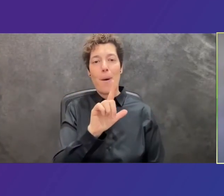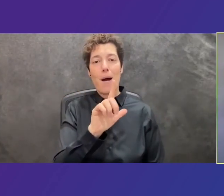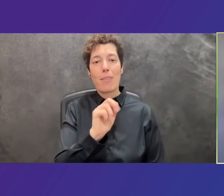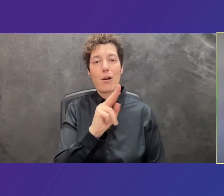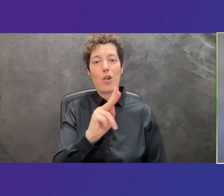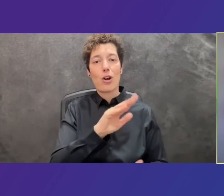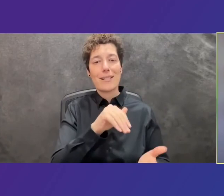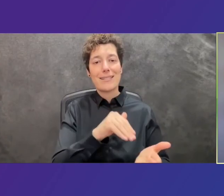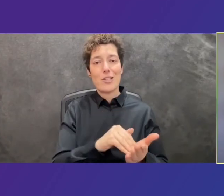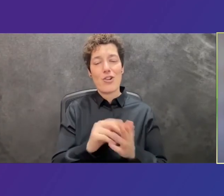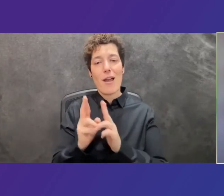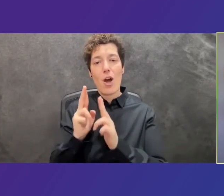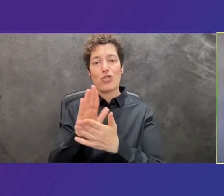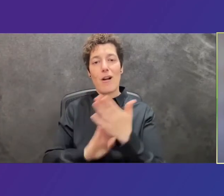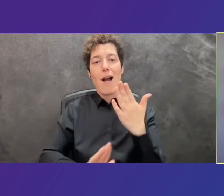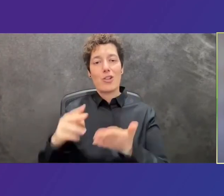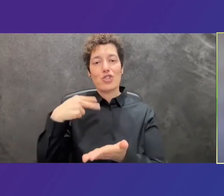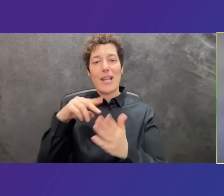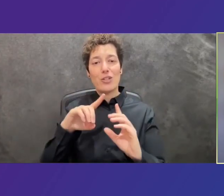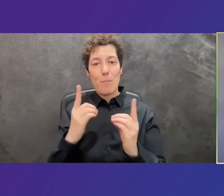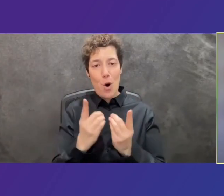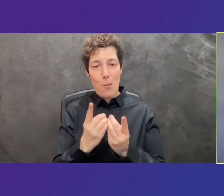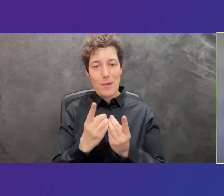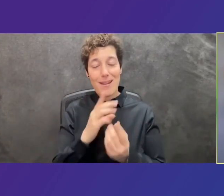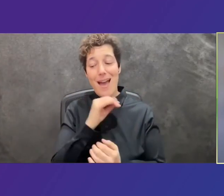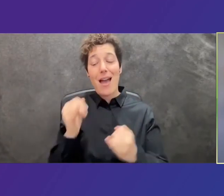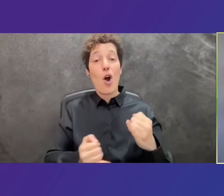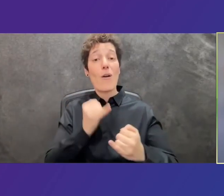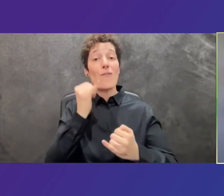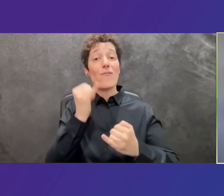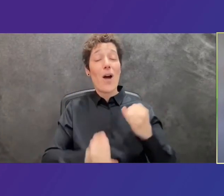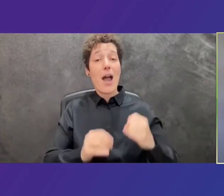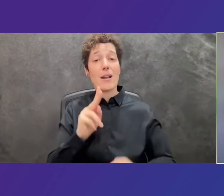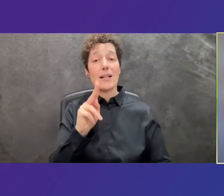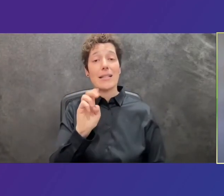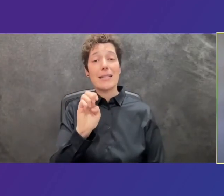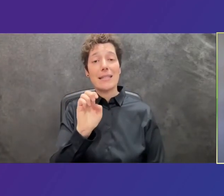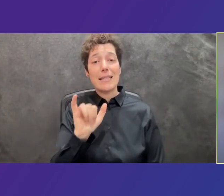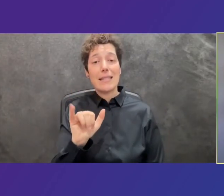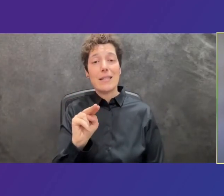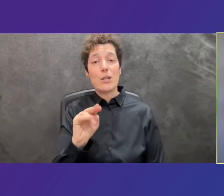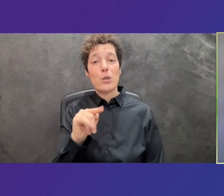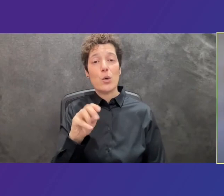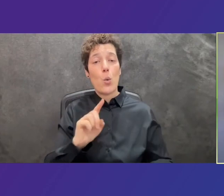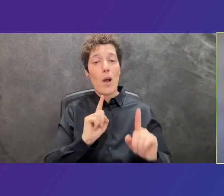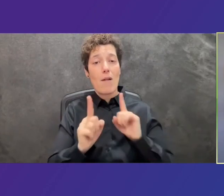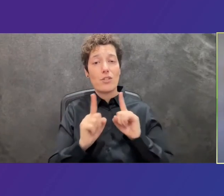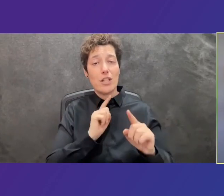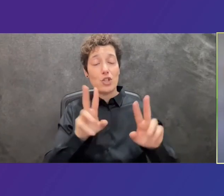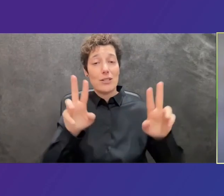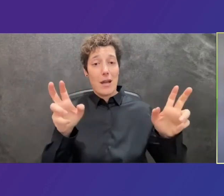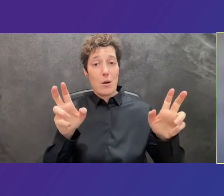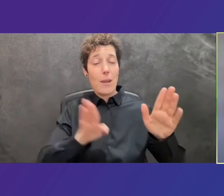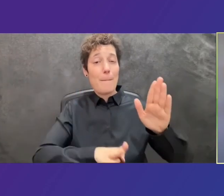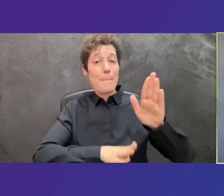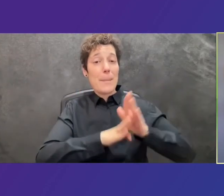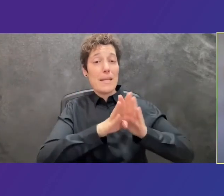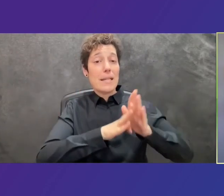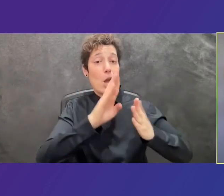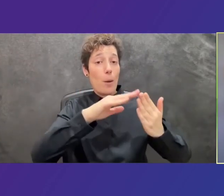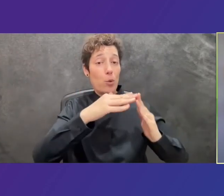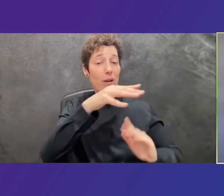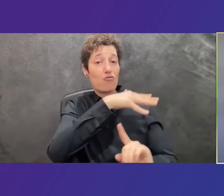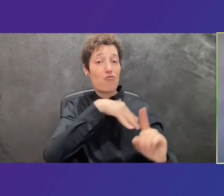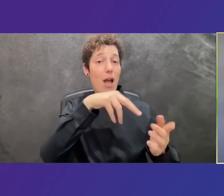Hunter College Dance Department, and our final keynote conversation entitled Building Community Around